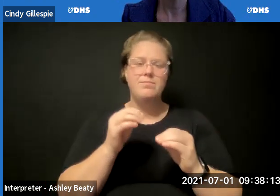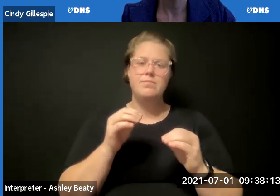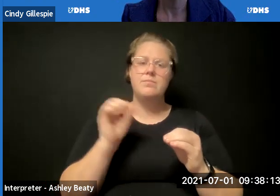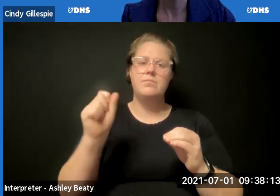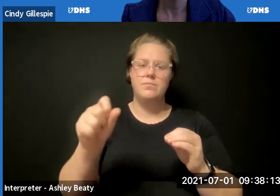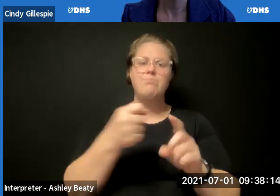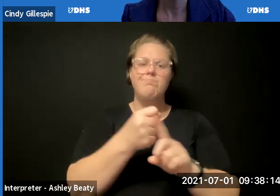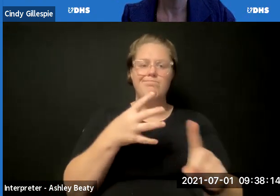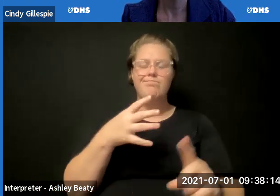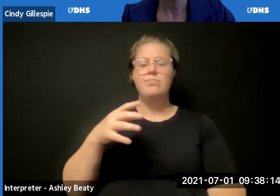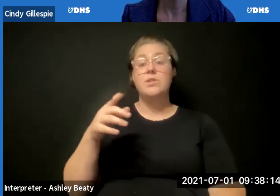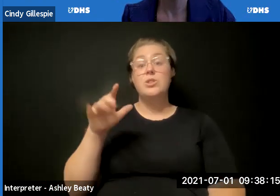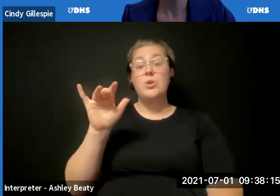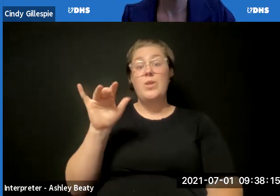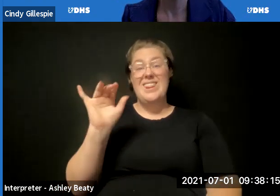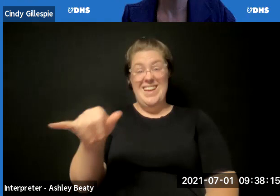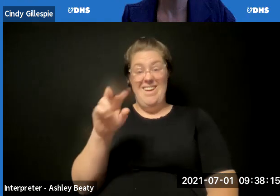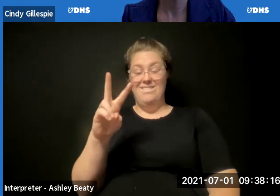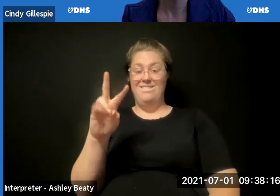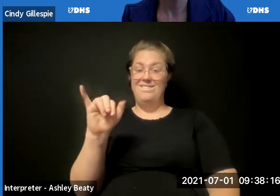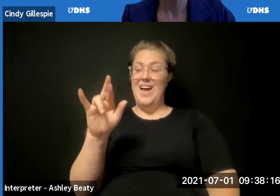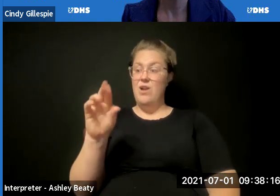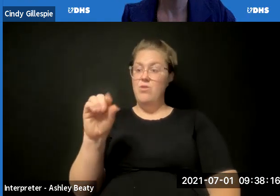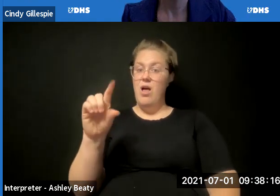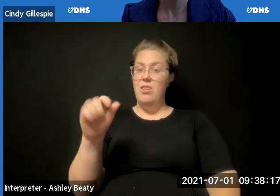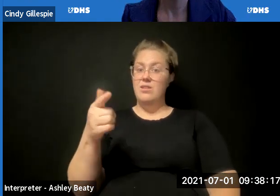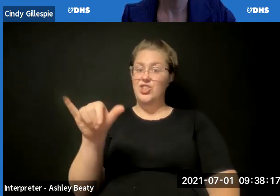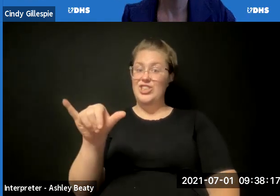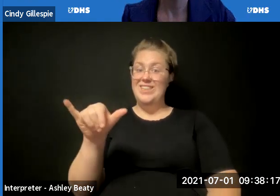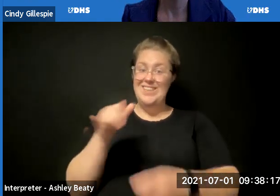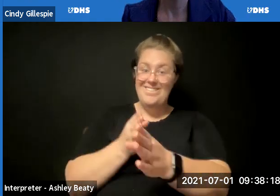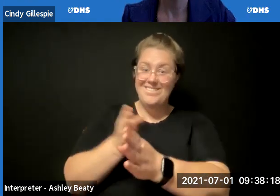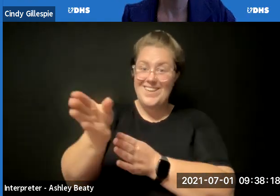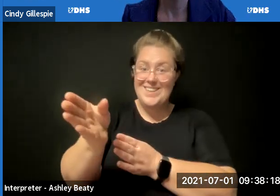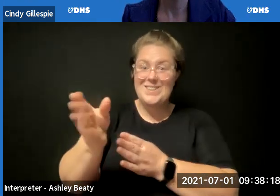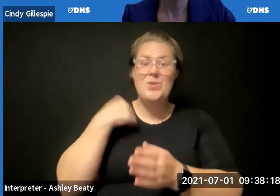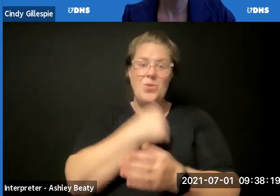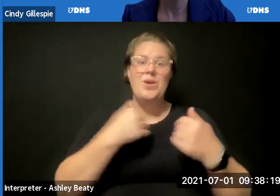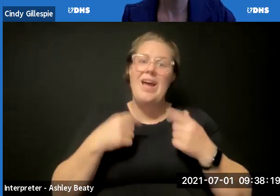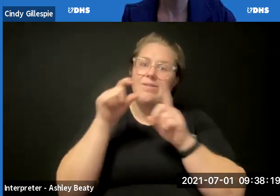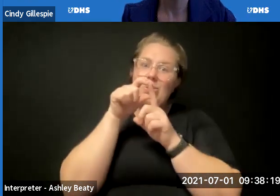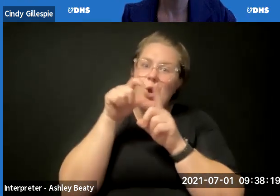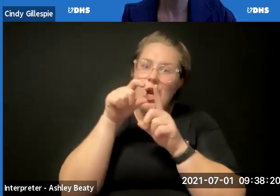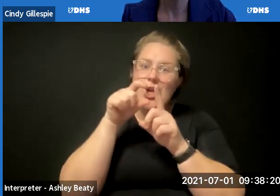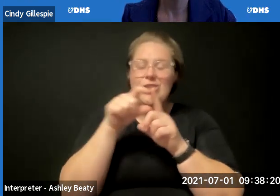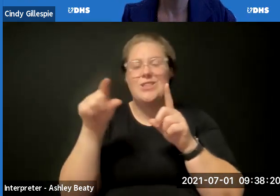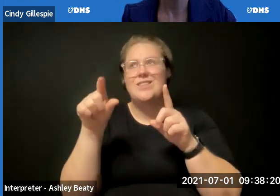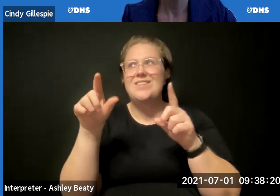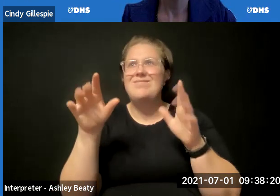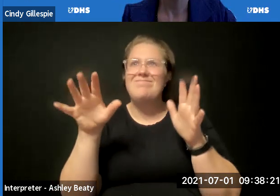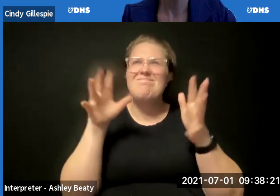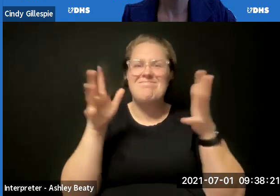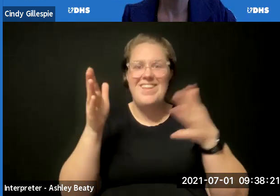in the virology field, et cetera, so a whole bunch of terminology that can make it really difficult for people, I guess the average person to